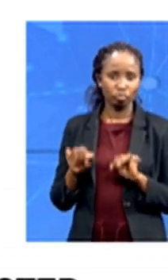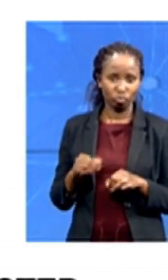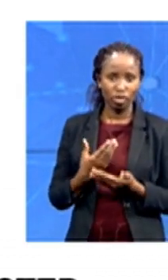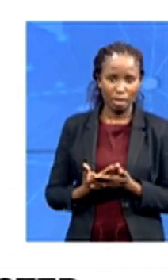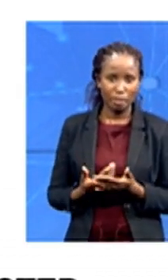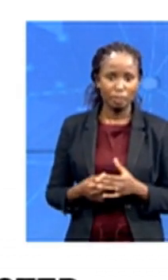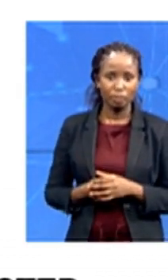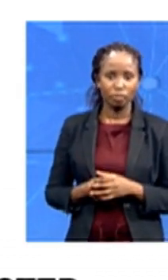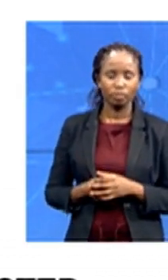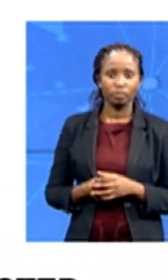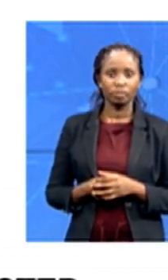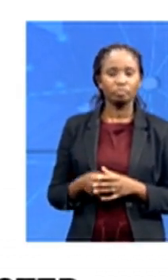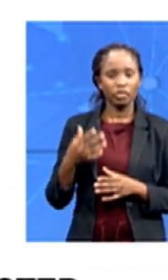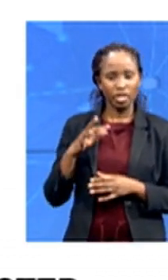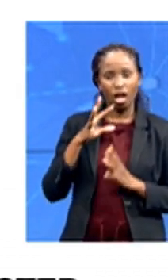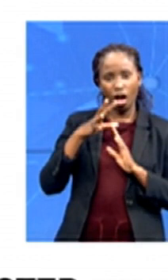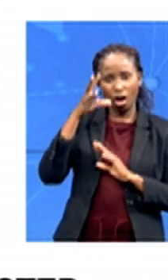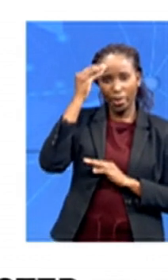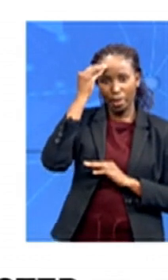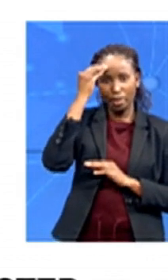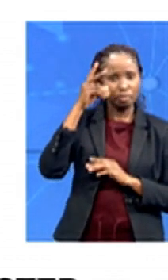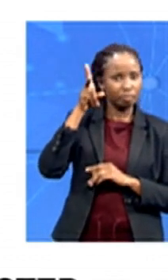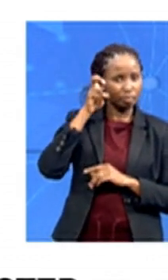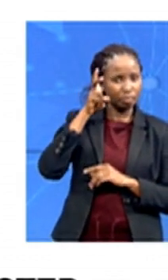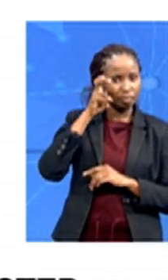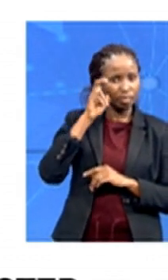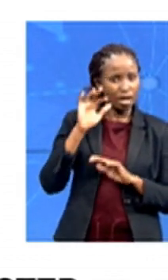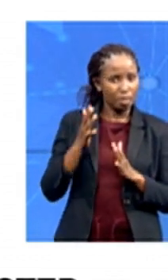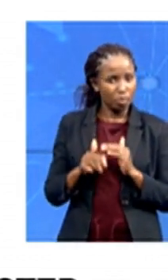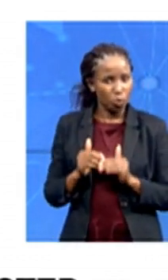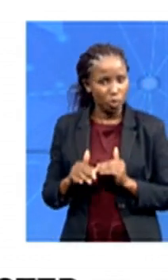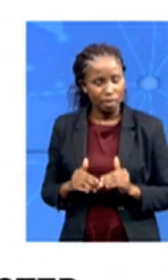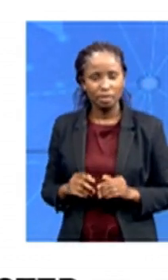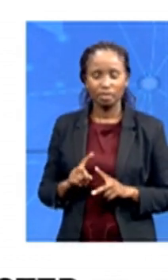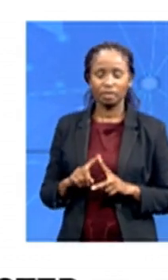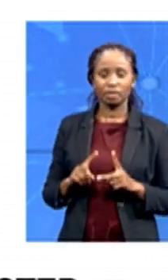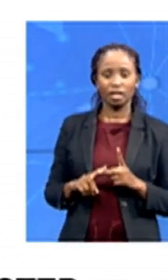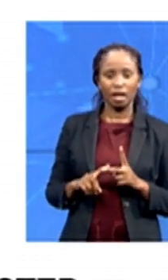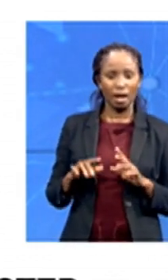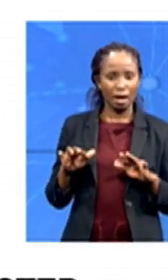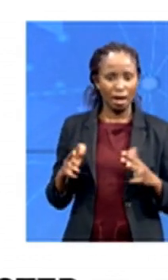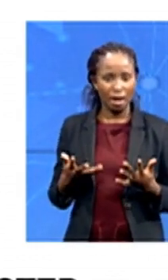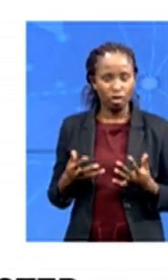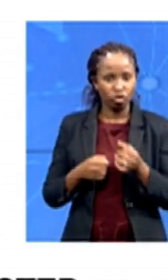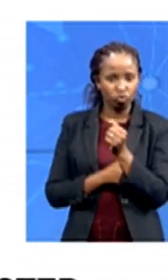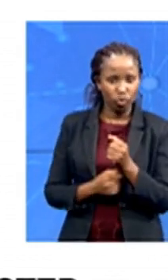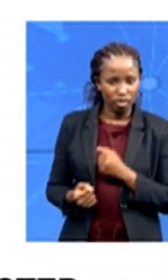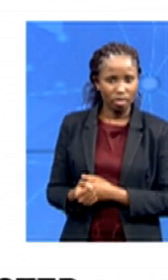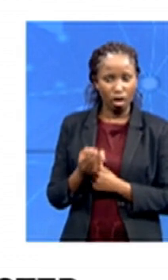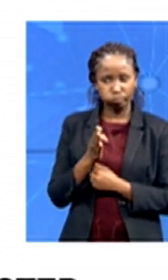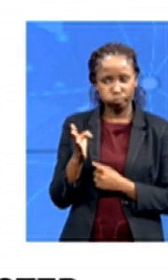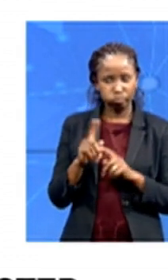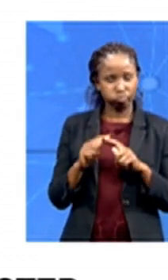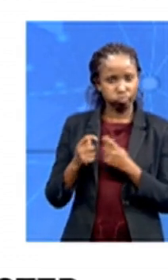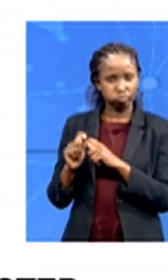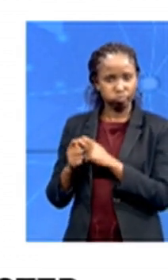about causality assessments, the processes, the support systems and structures and teams that are available. This has been building on the